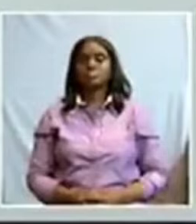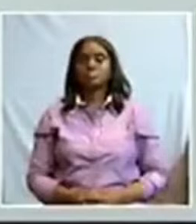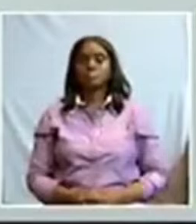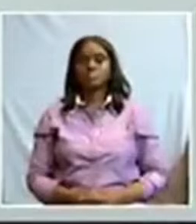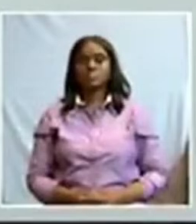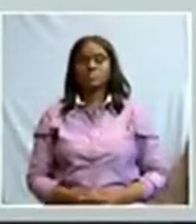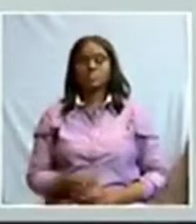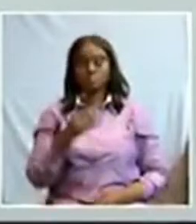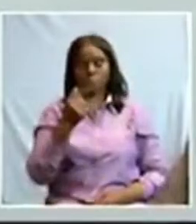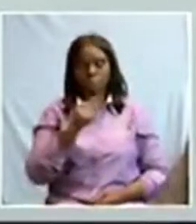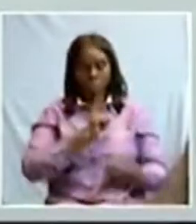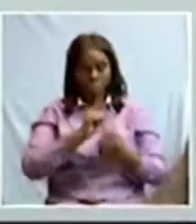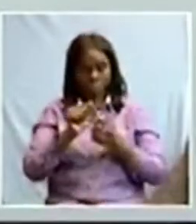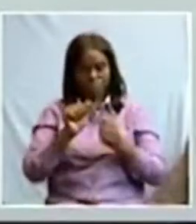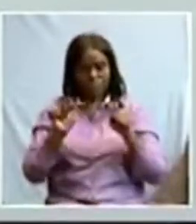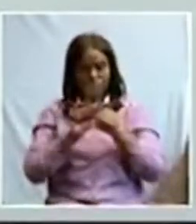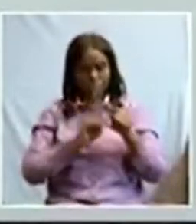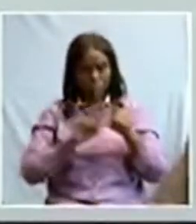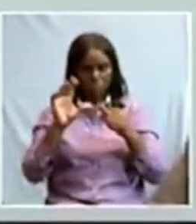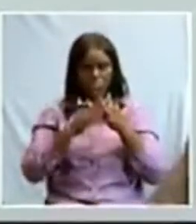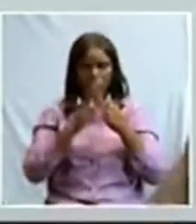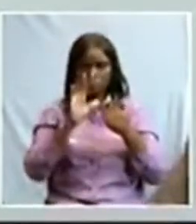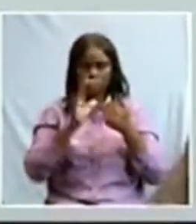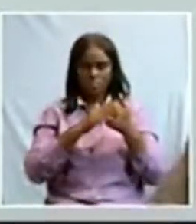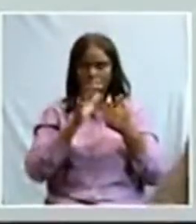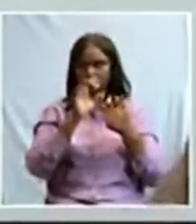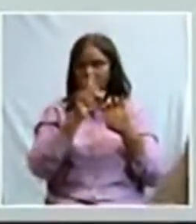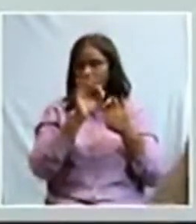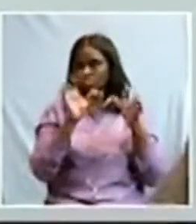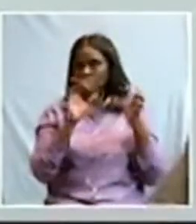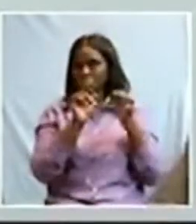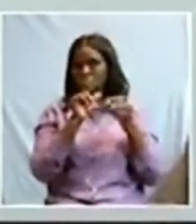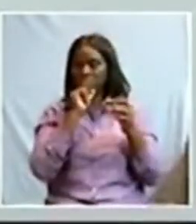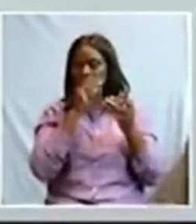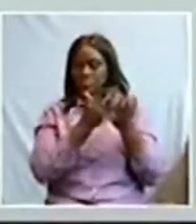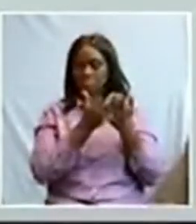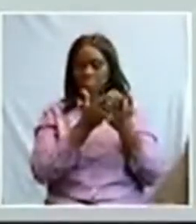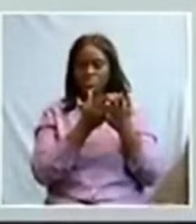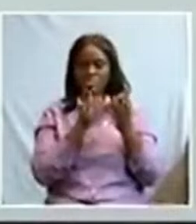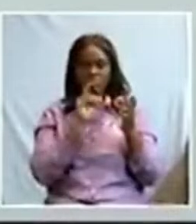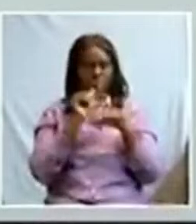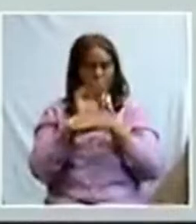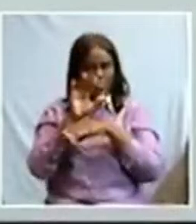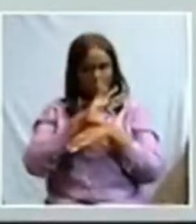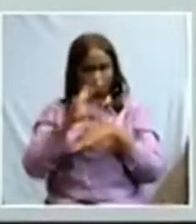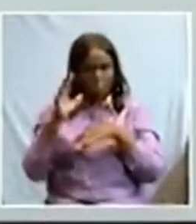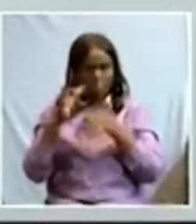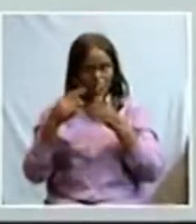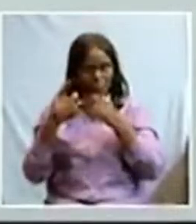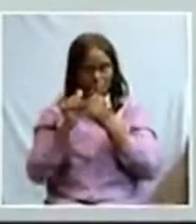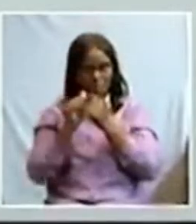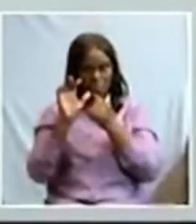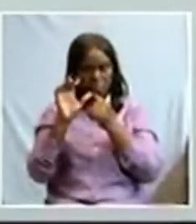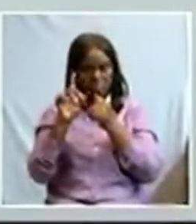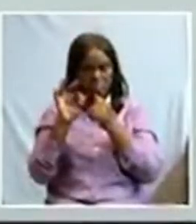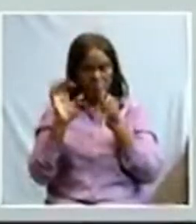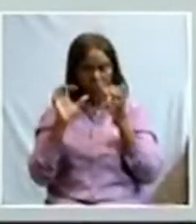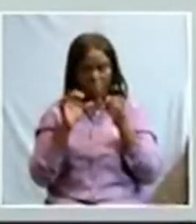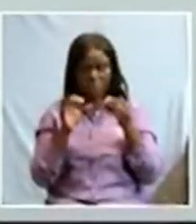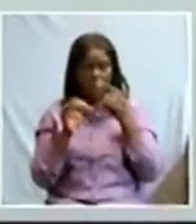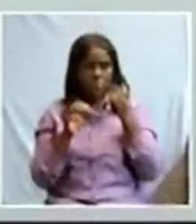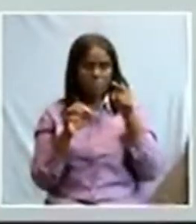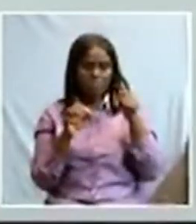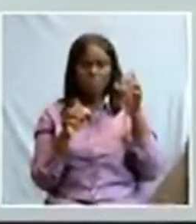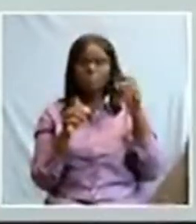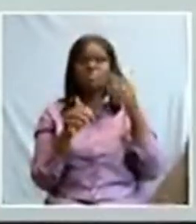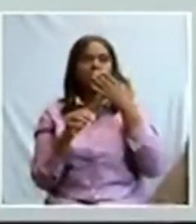Now you want to pass your back and bring the CDF committee, which is not there. When we send you back to come with the CDF committee, you say this committee